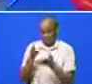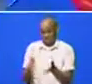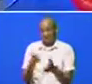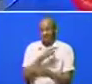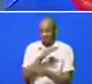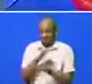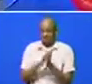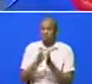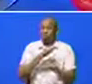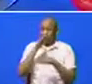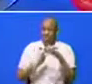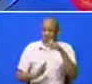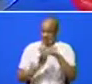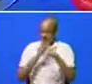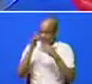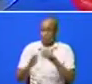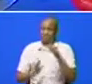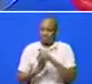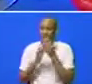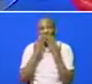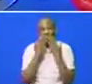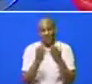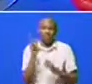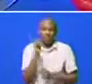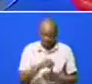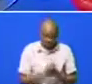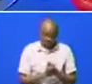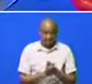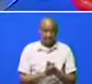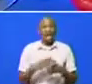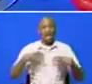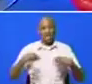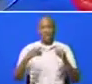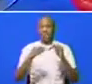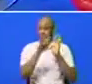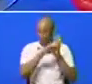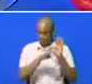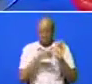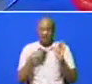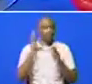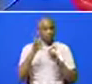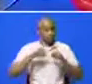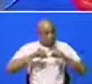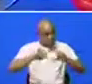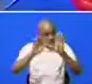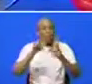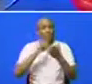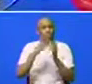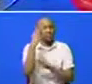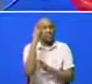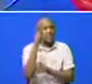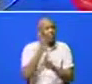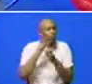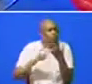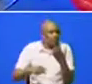evening on Weekend Prime. That's it on Health Digest this evening. We continue to follow up what 3D printing will